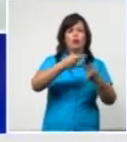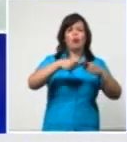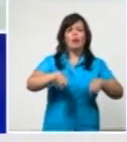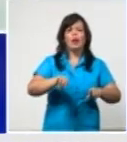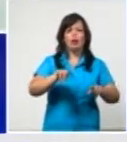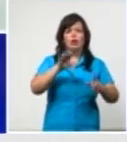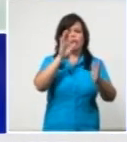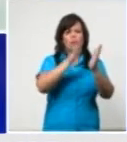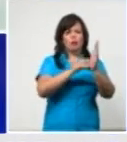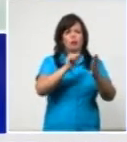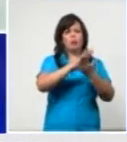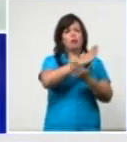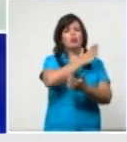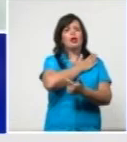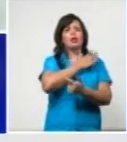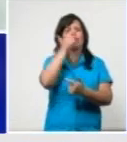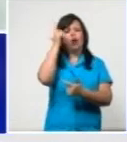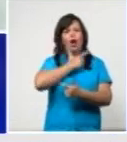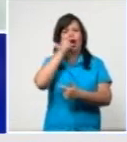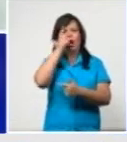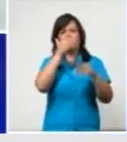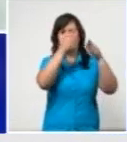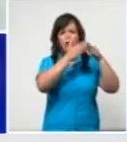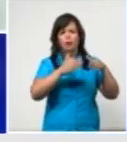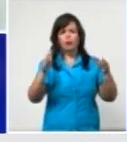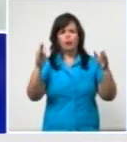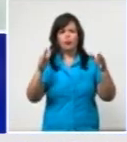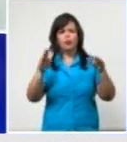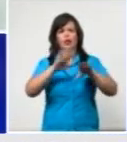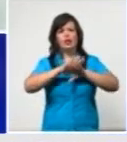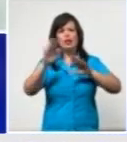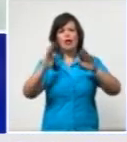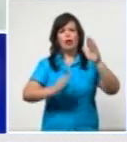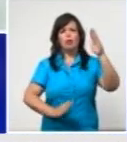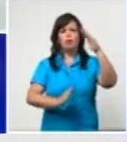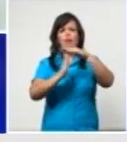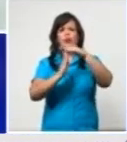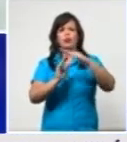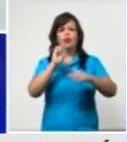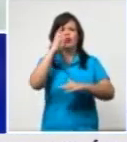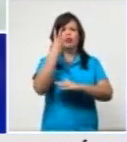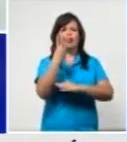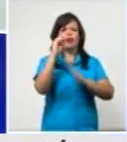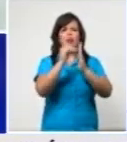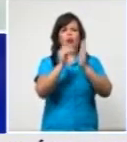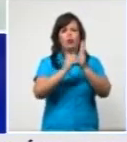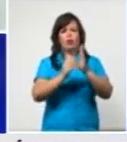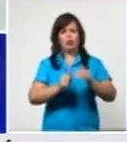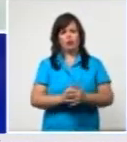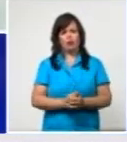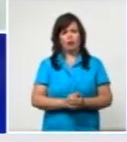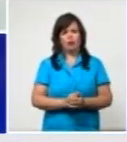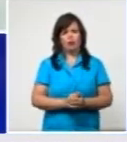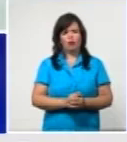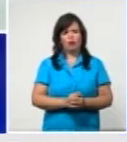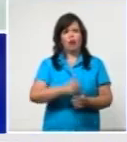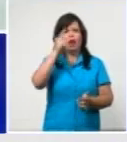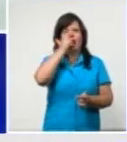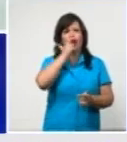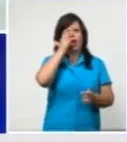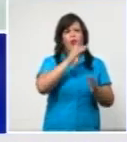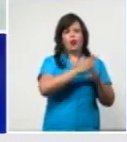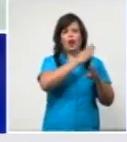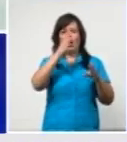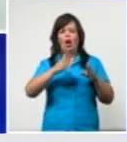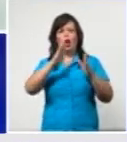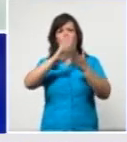9 million confirmed cases. So see the exponential progression of this pandemic. And